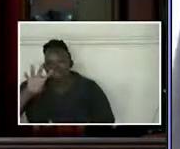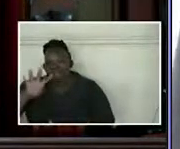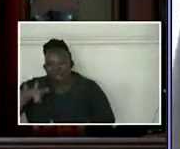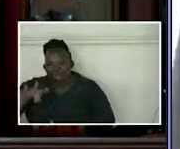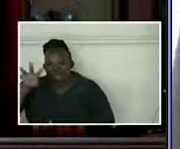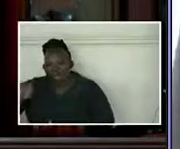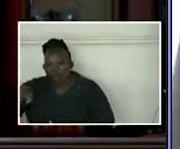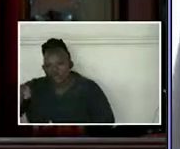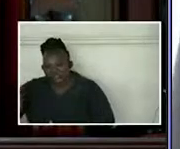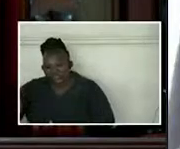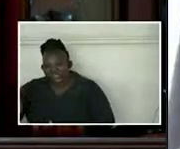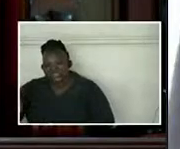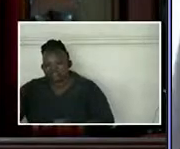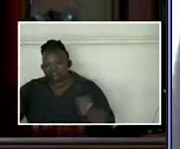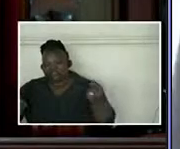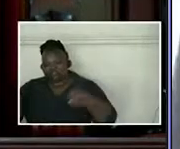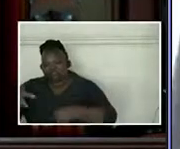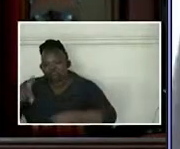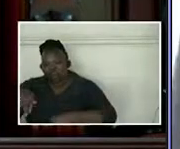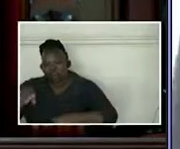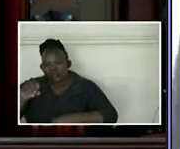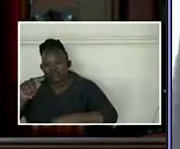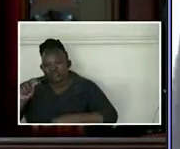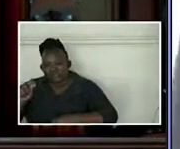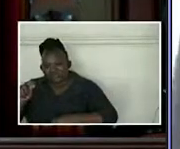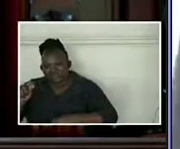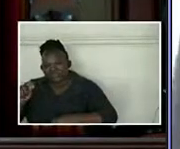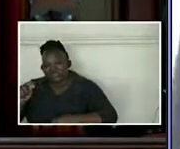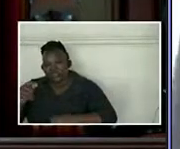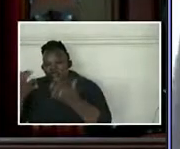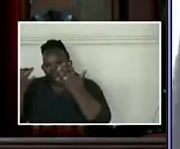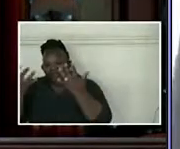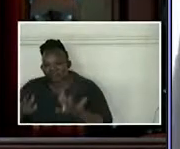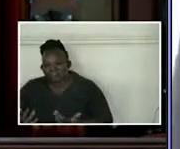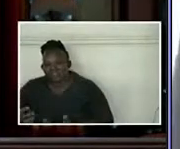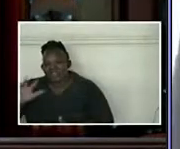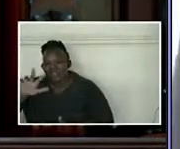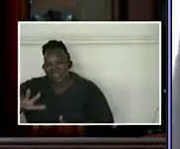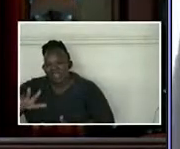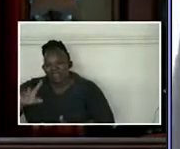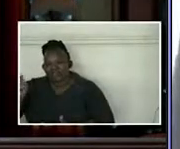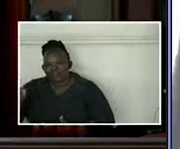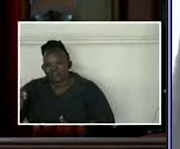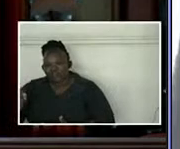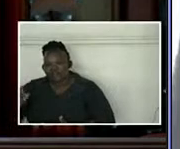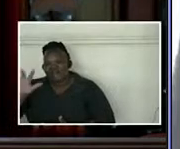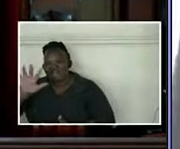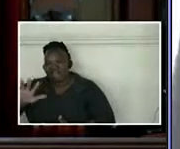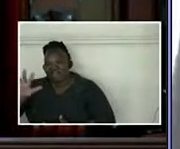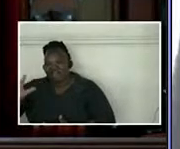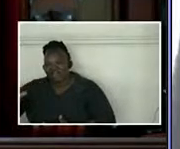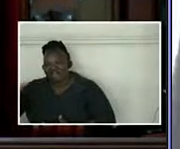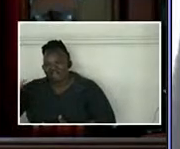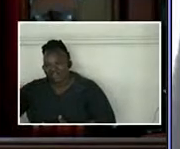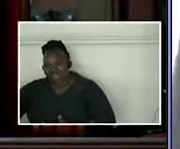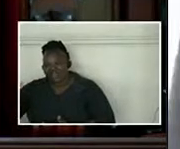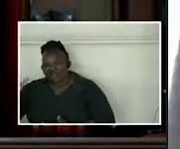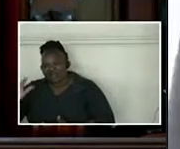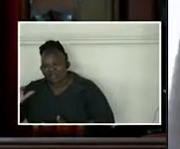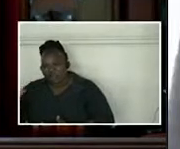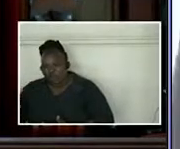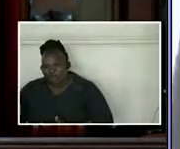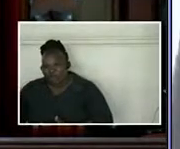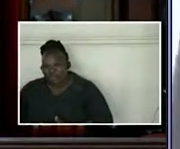vacant posts to the budget of 8.559 million over the mtef